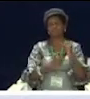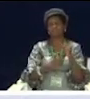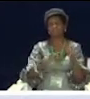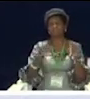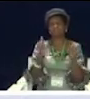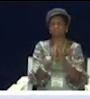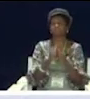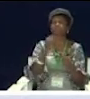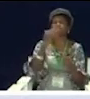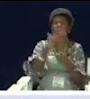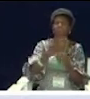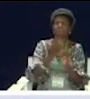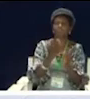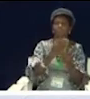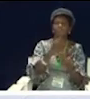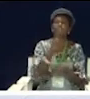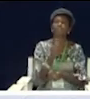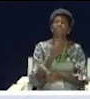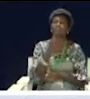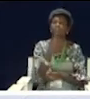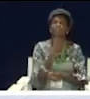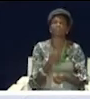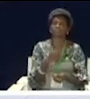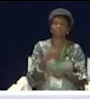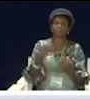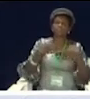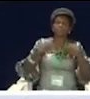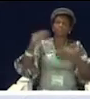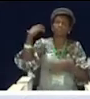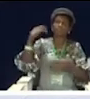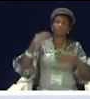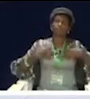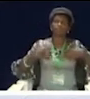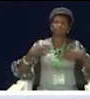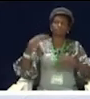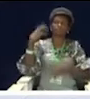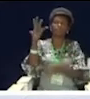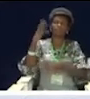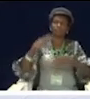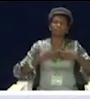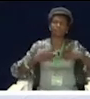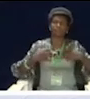combination okra soup, bush meat, etc., etc.